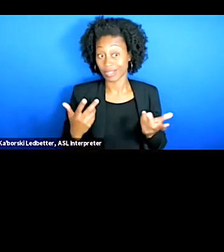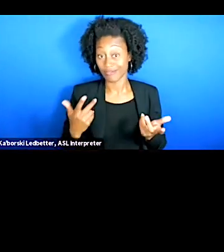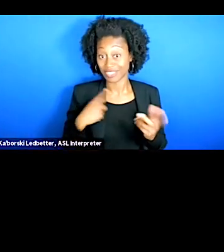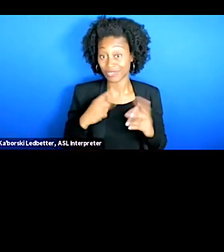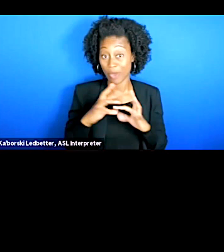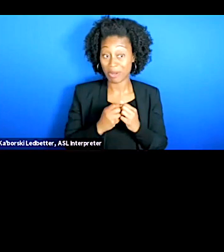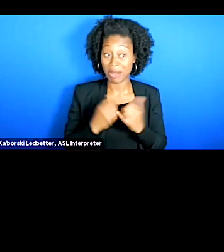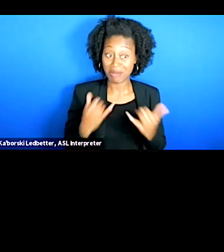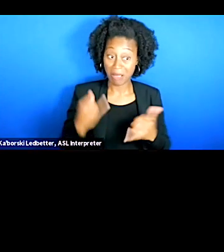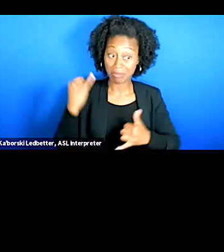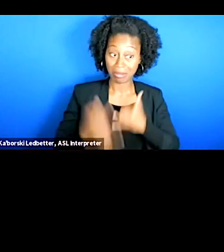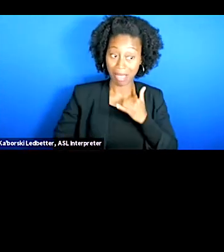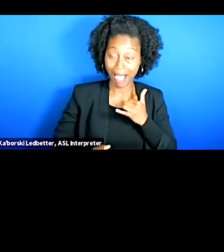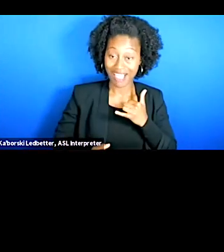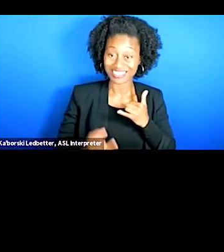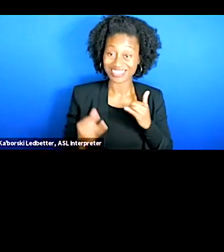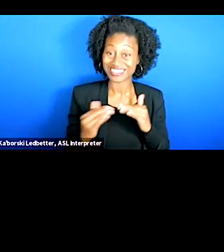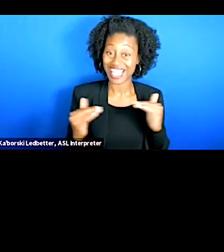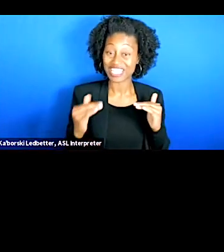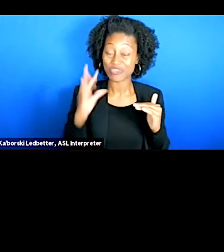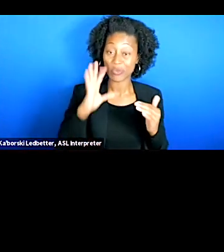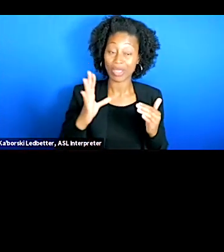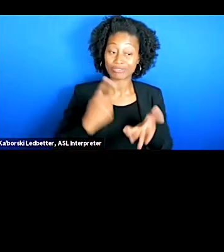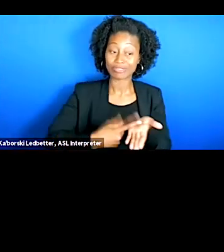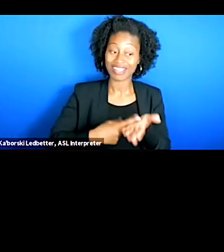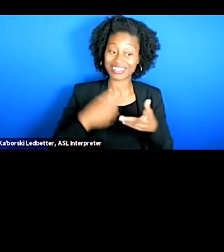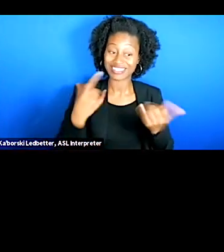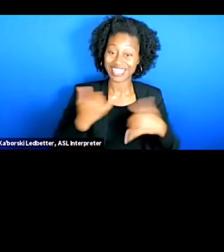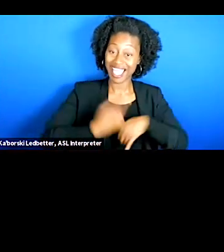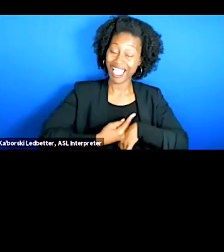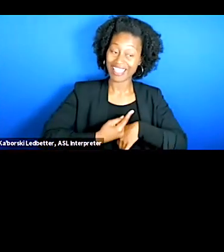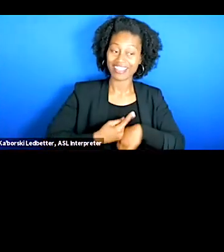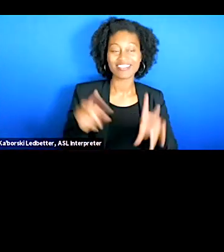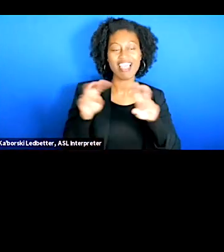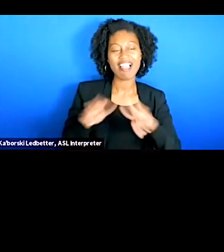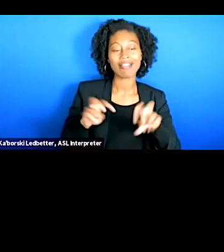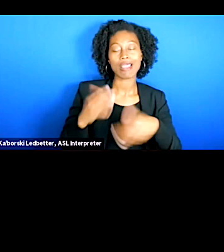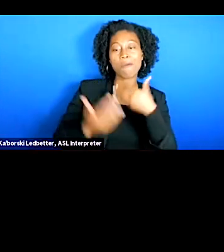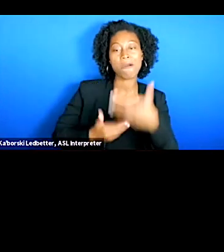the last stage that we will cover for today, the analytic process.